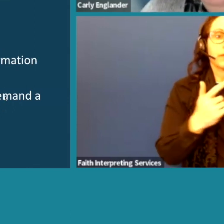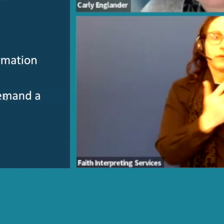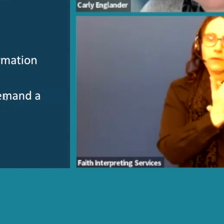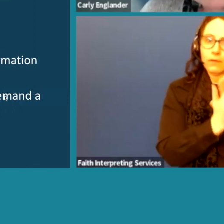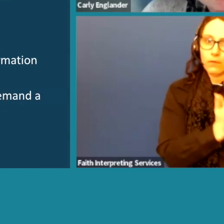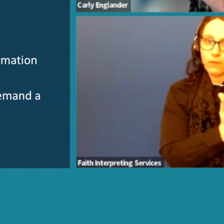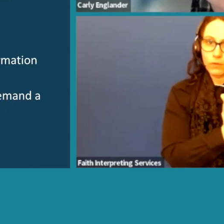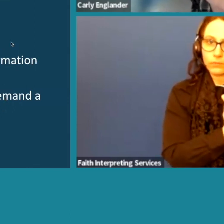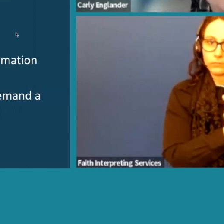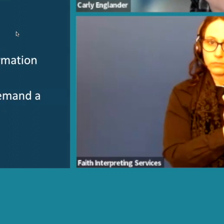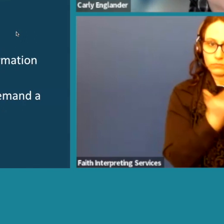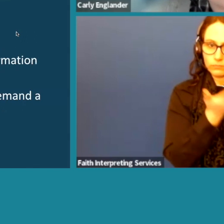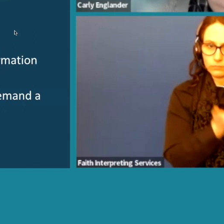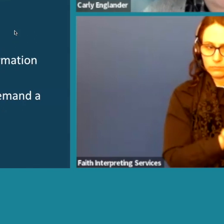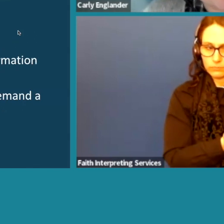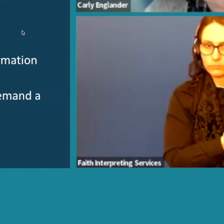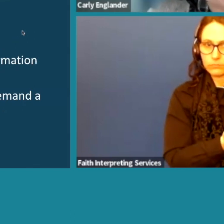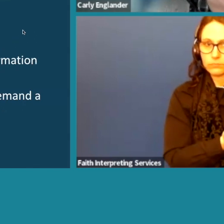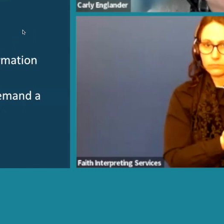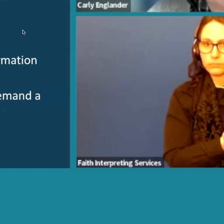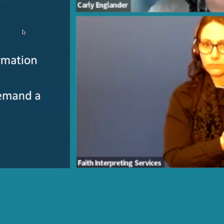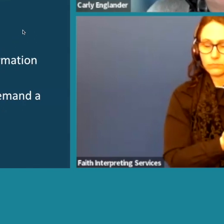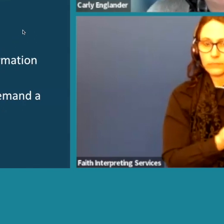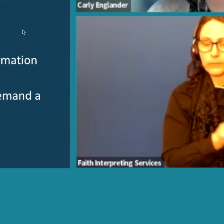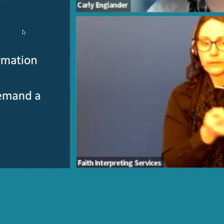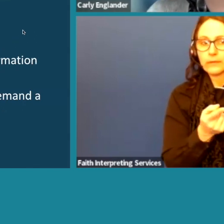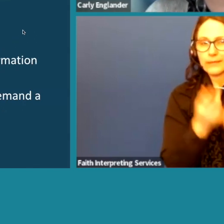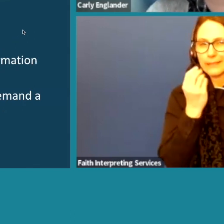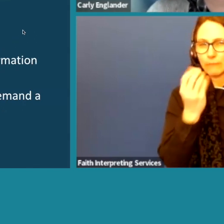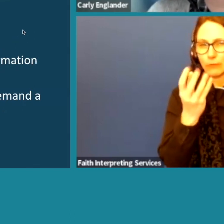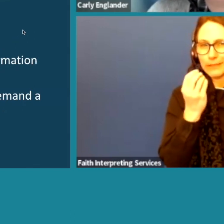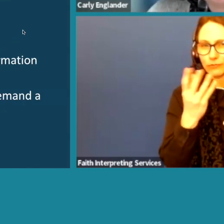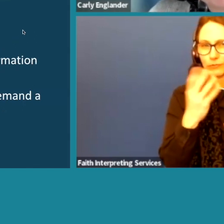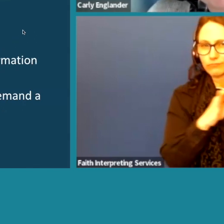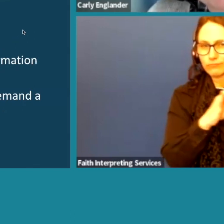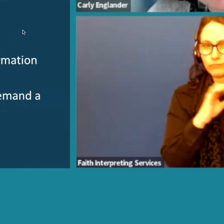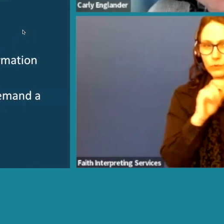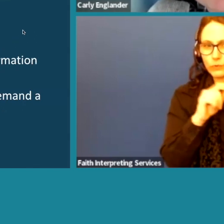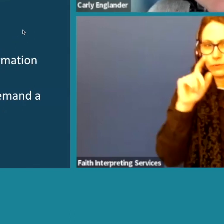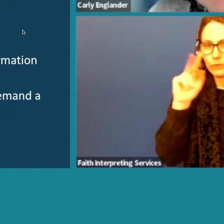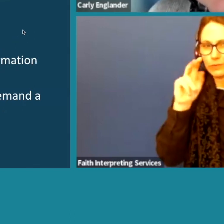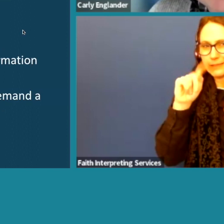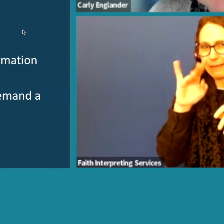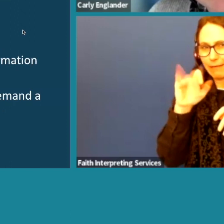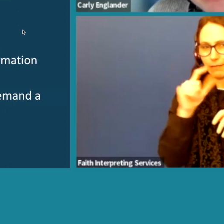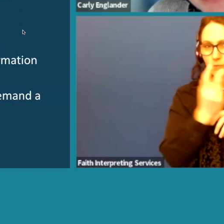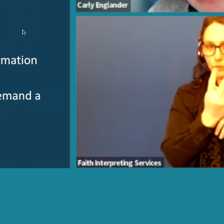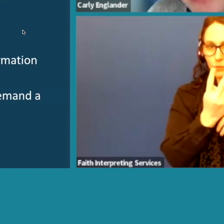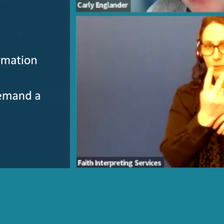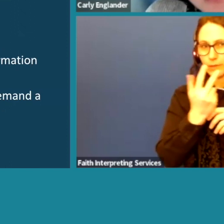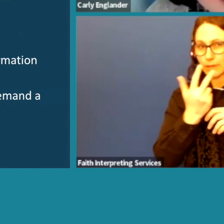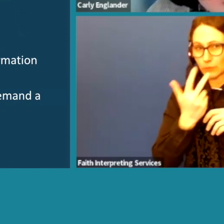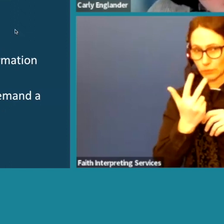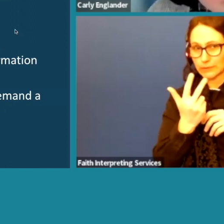as just a general information, would be according to Titles 2 and 3 of the Americans with Disabilities